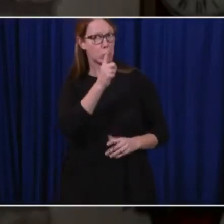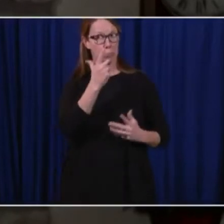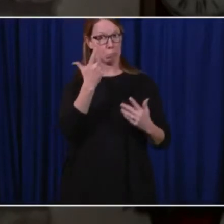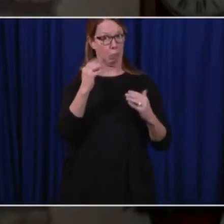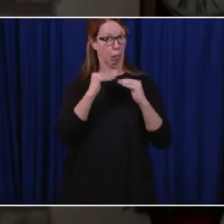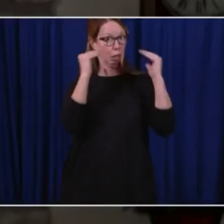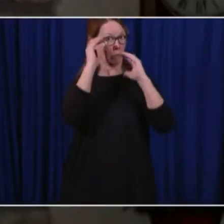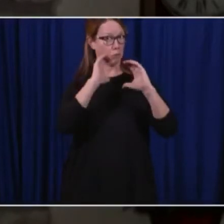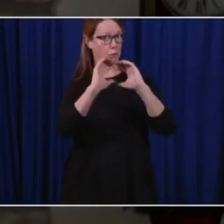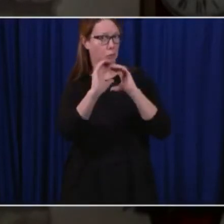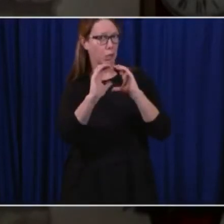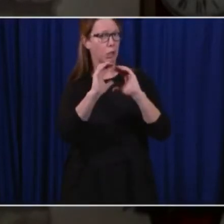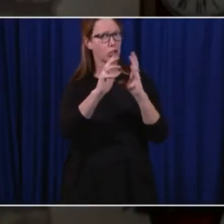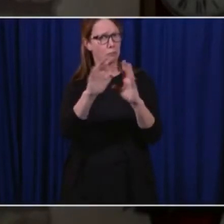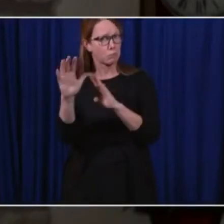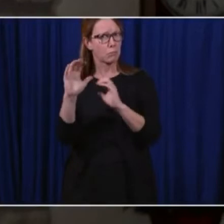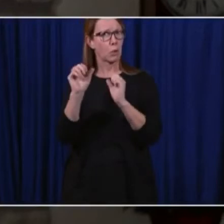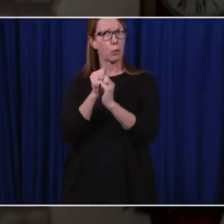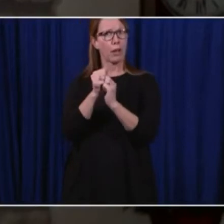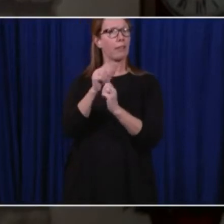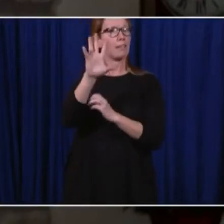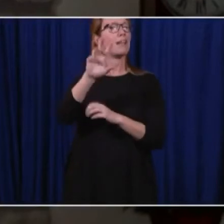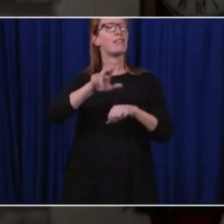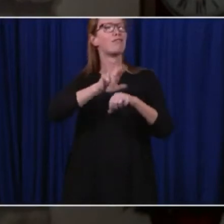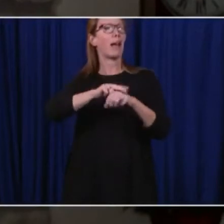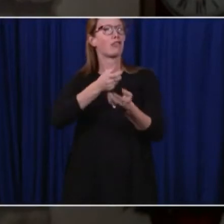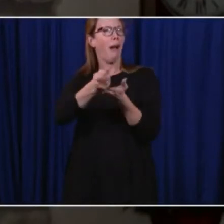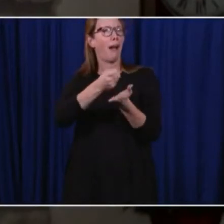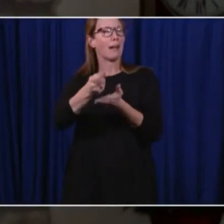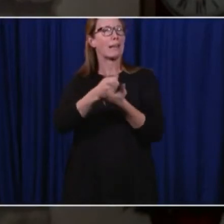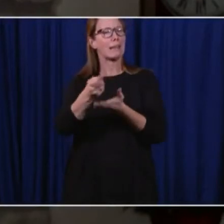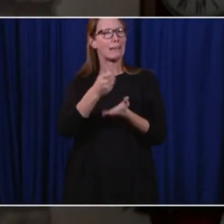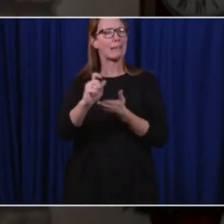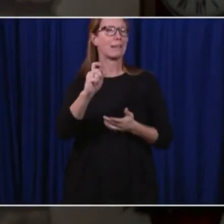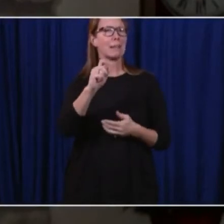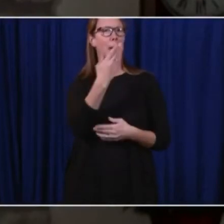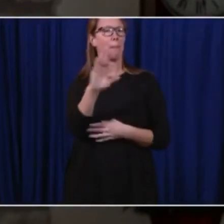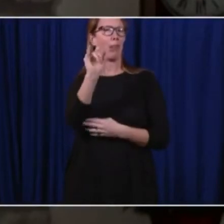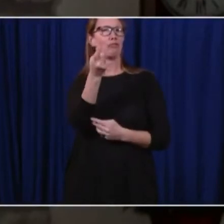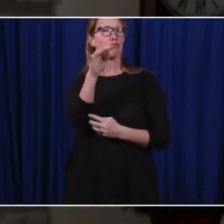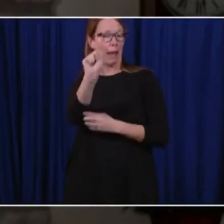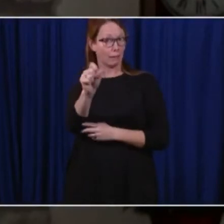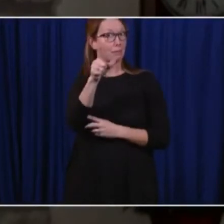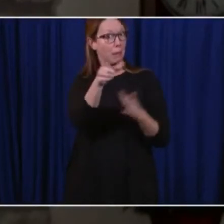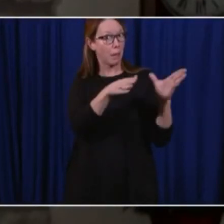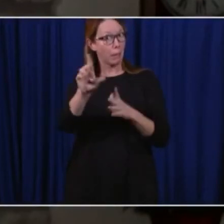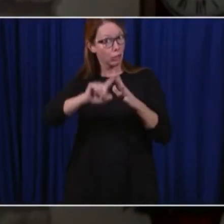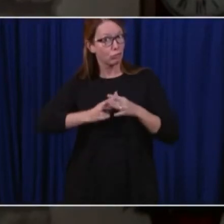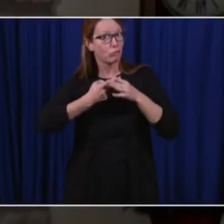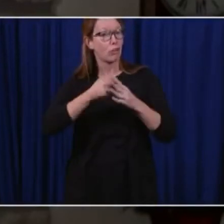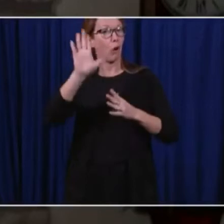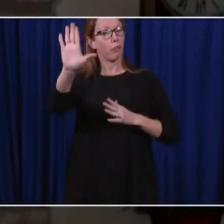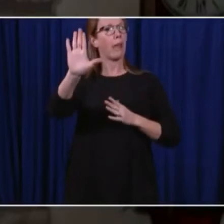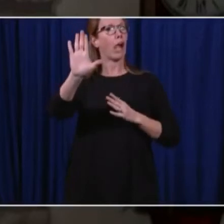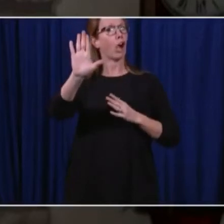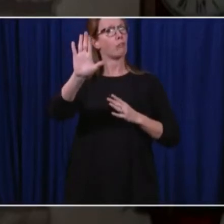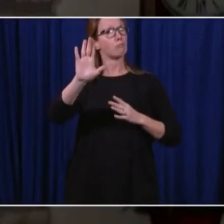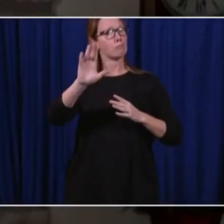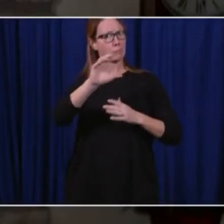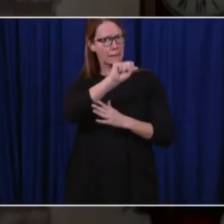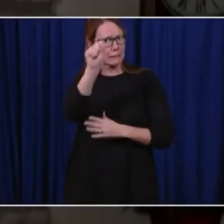you've had with the Blue Jackets or with the National Hockey League. They have announced plans to start their season in January. No fans at this point in